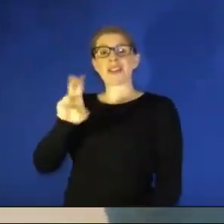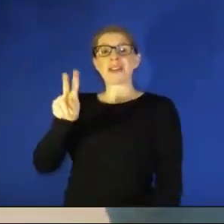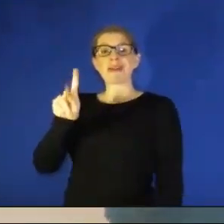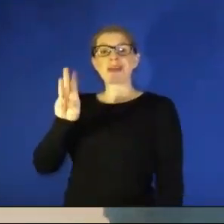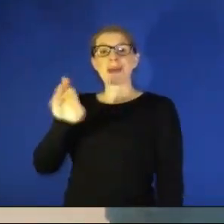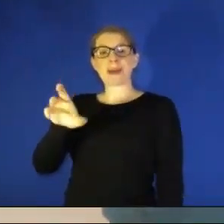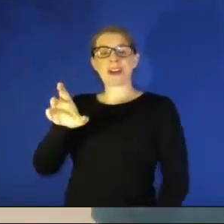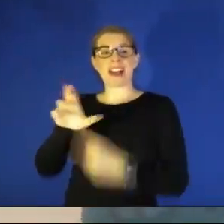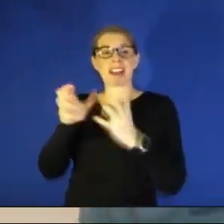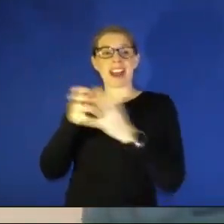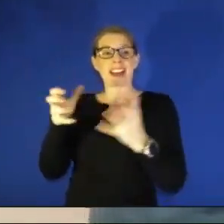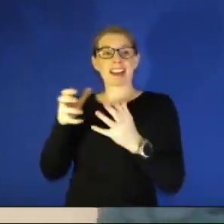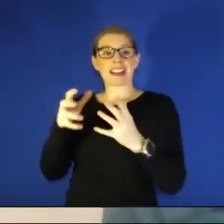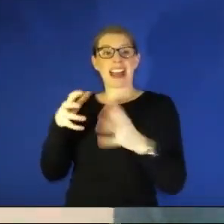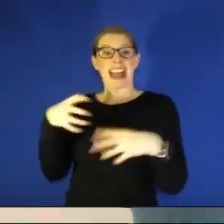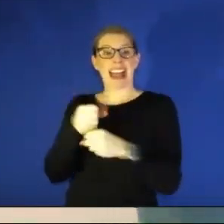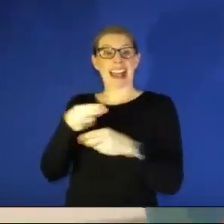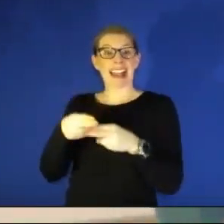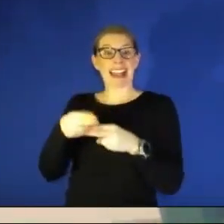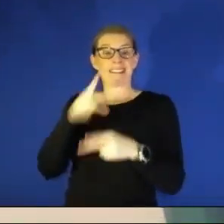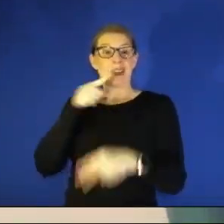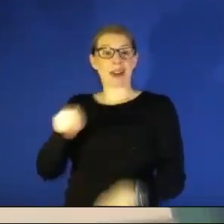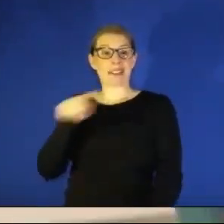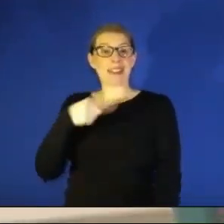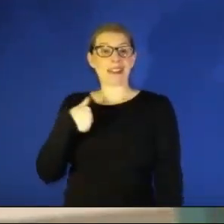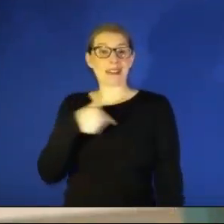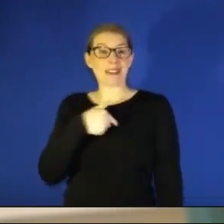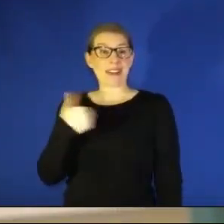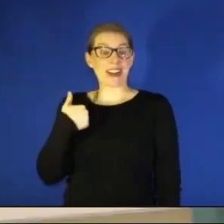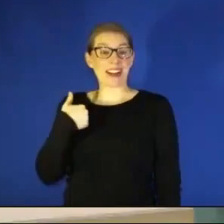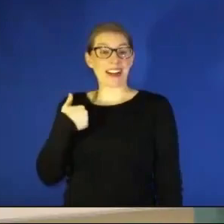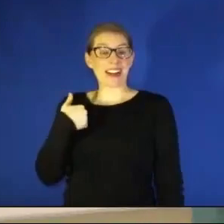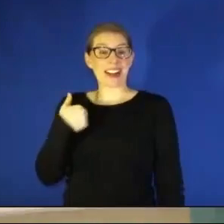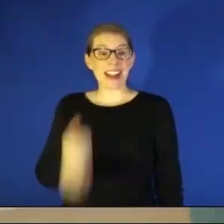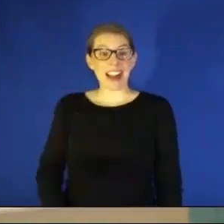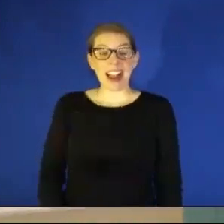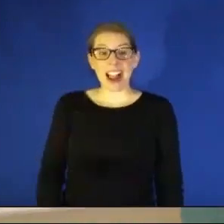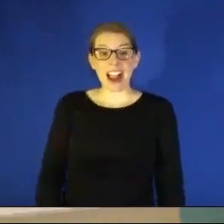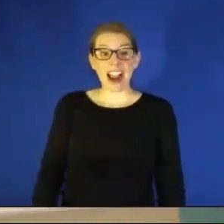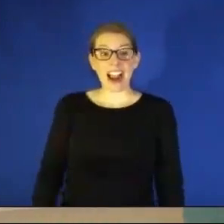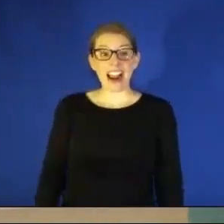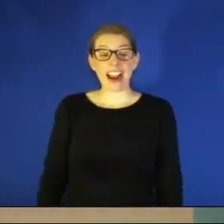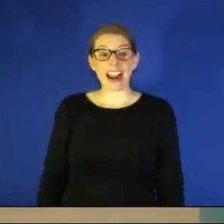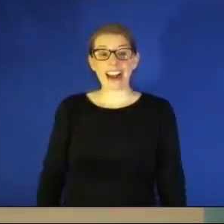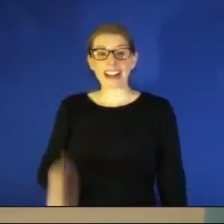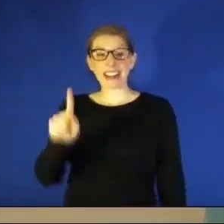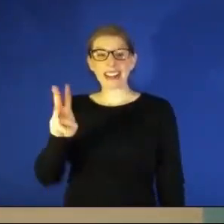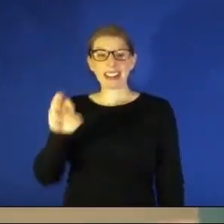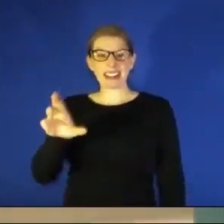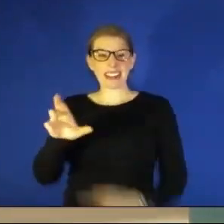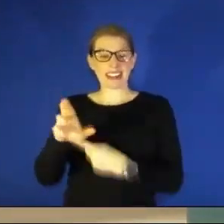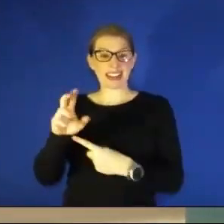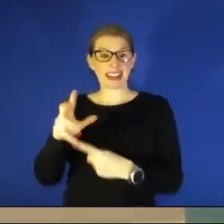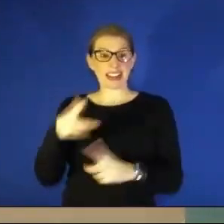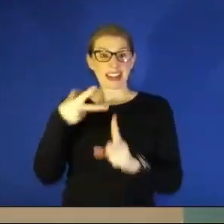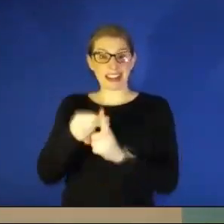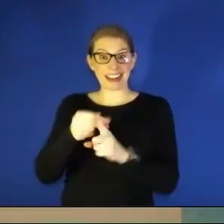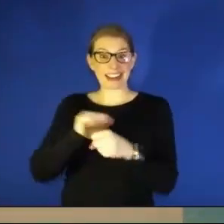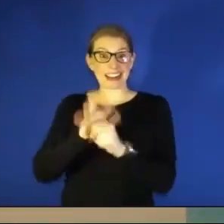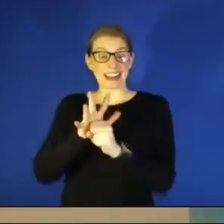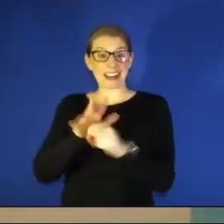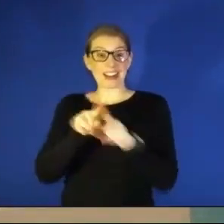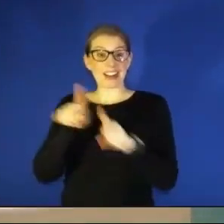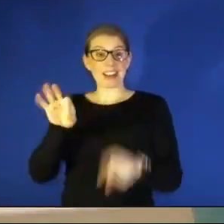him. Well, we have Super Coomer. I know Coomer. when they did the COVID vaccines and the flu shots, they had